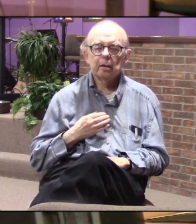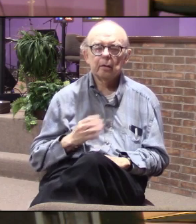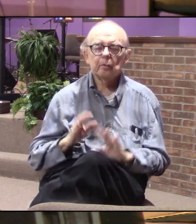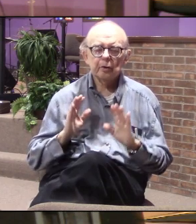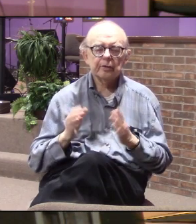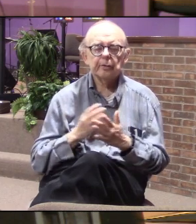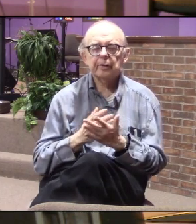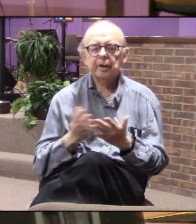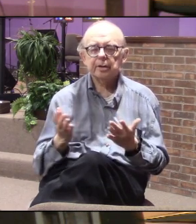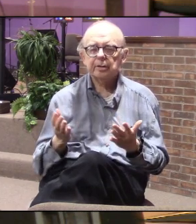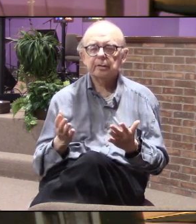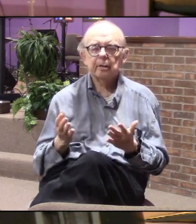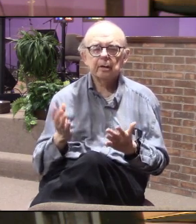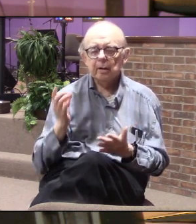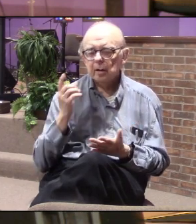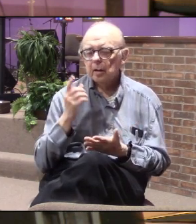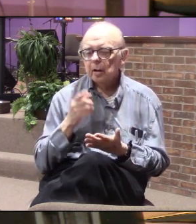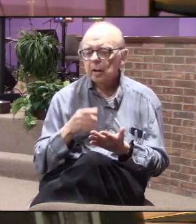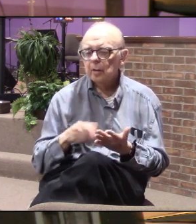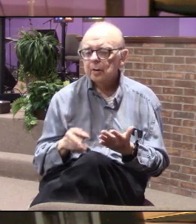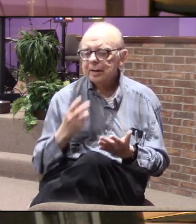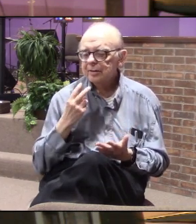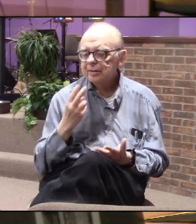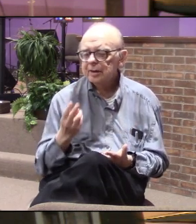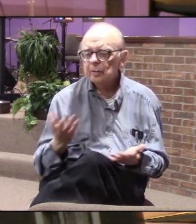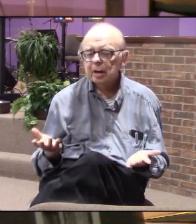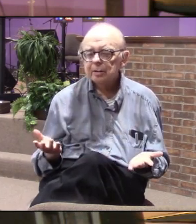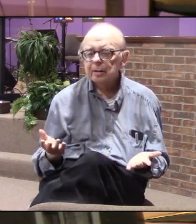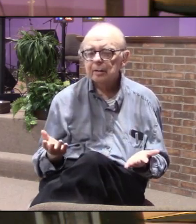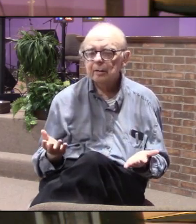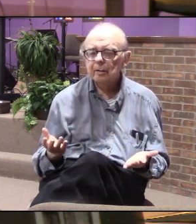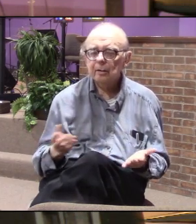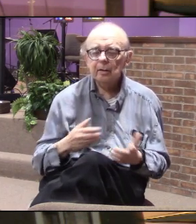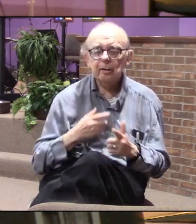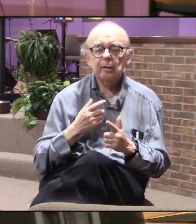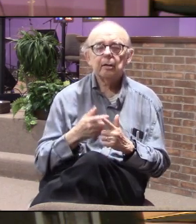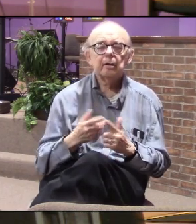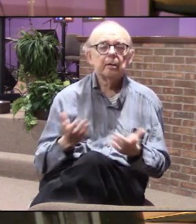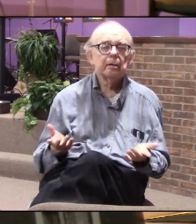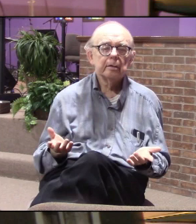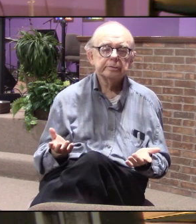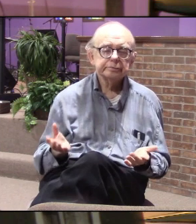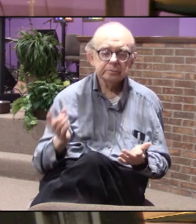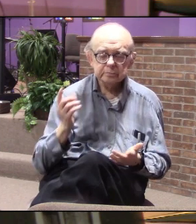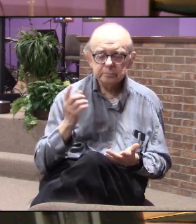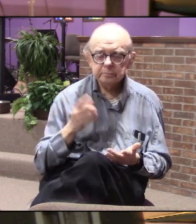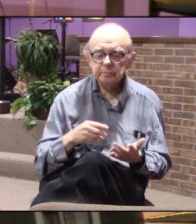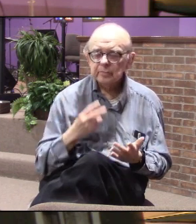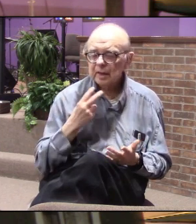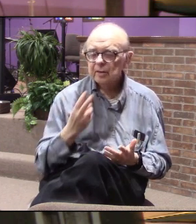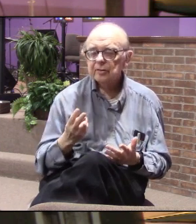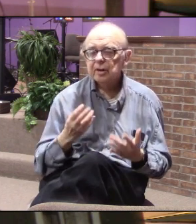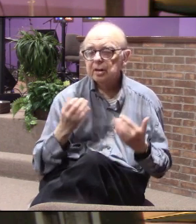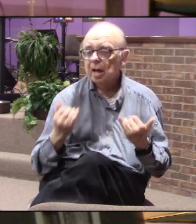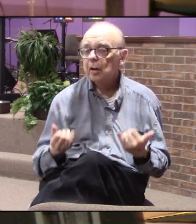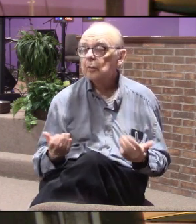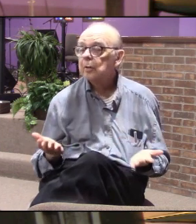splendors. Guess what he's going to see then? And guess what he's seeing